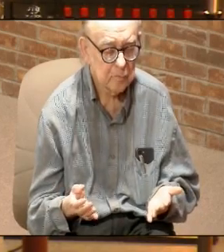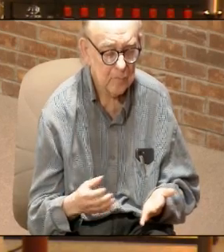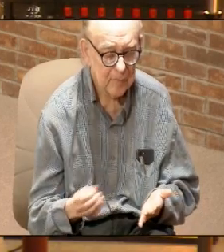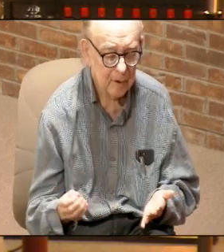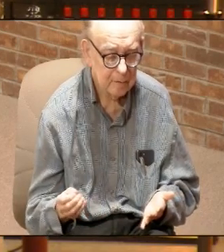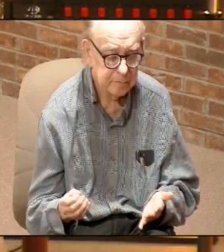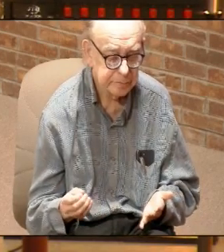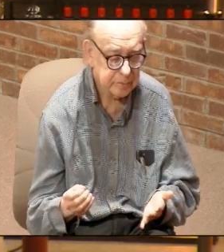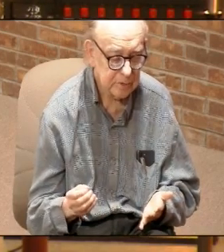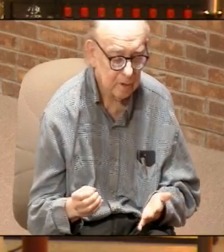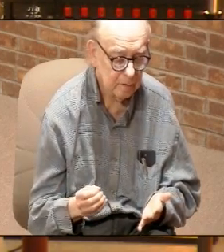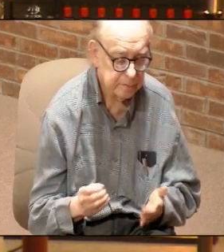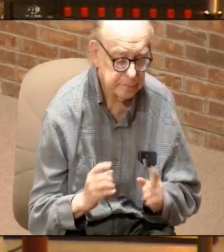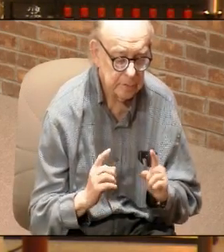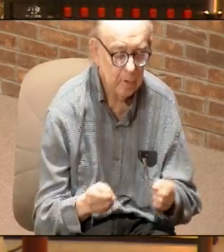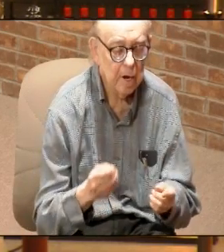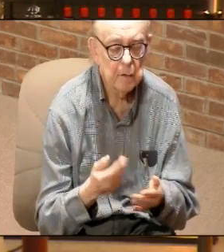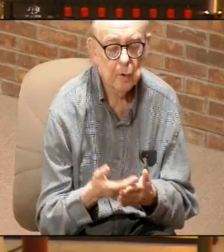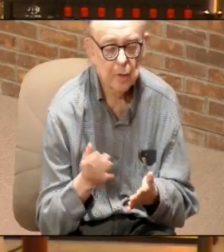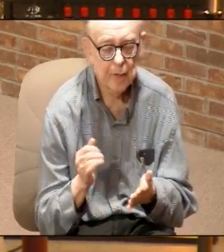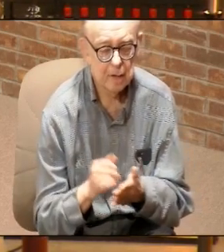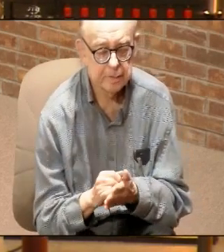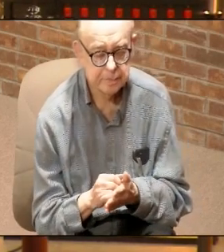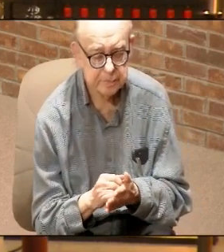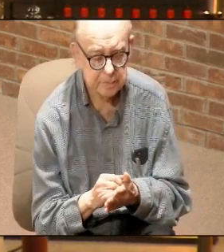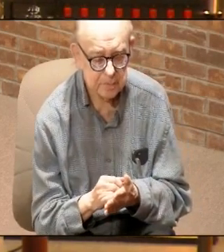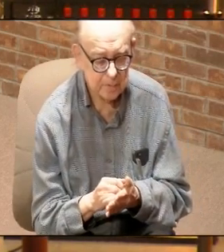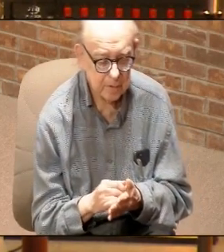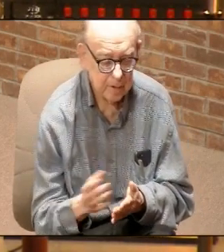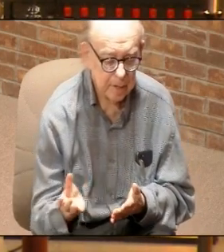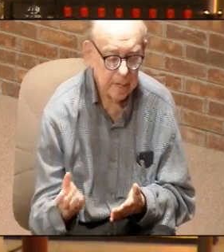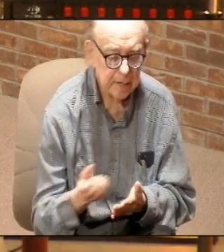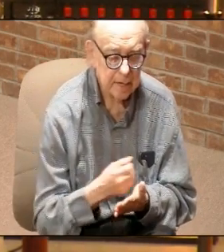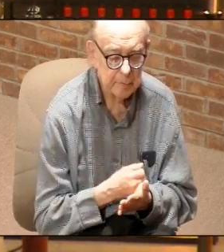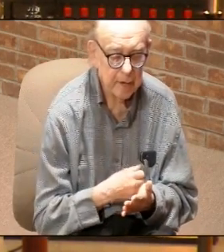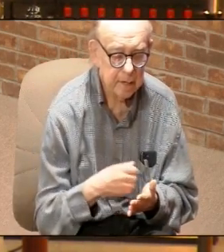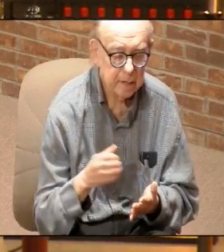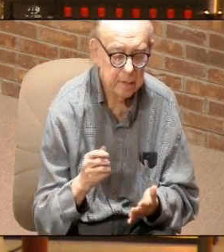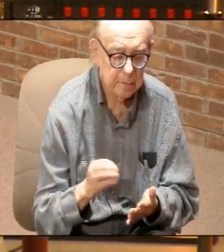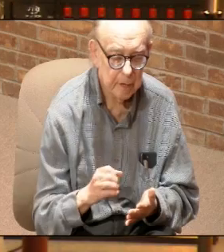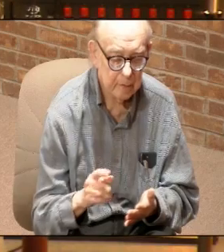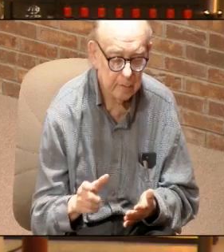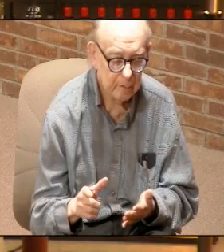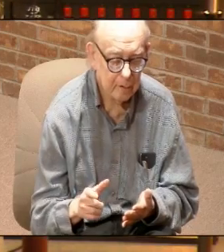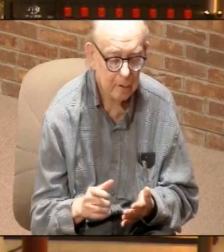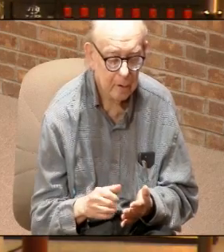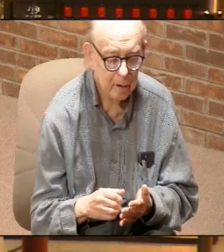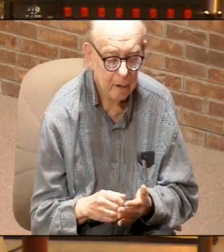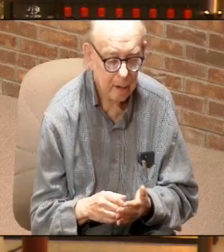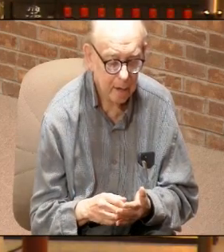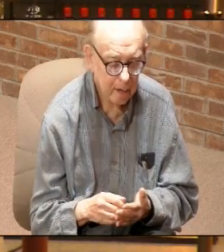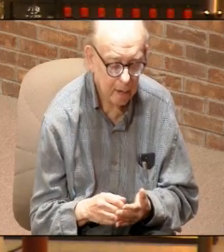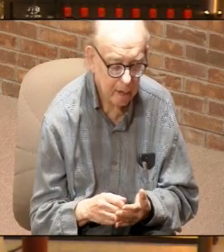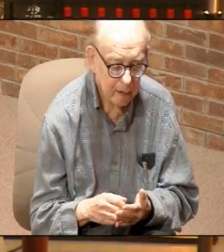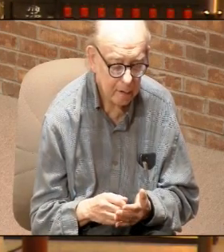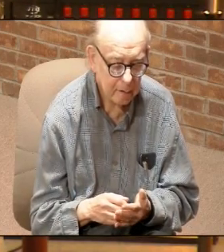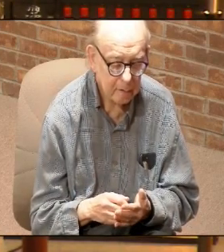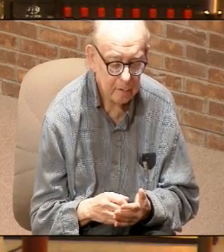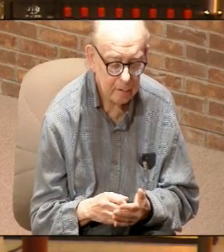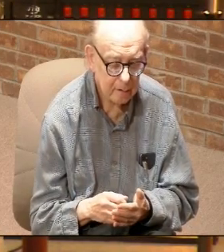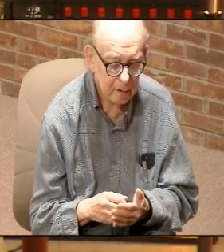and so I went and bought it, and it came in the mail. Well, they shipped it in the